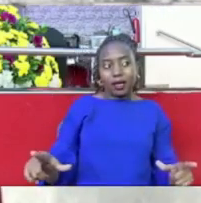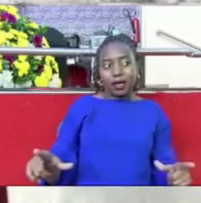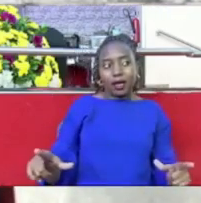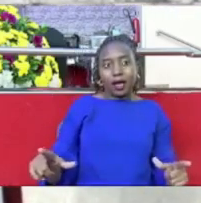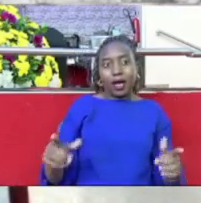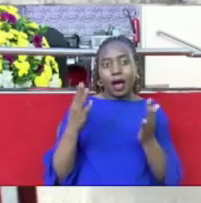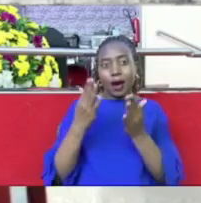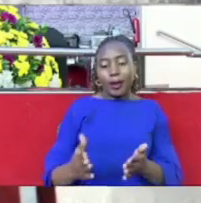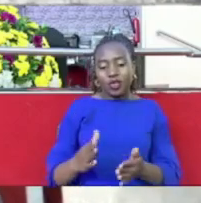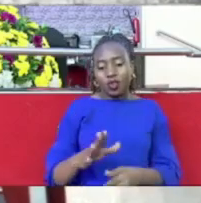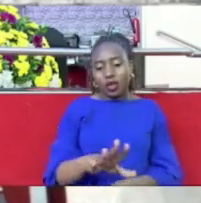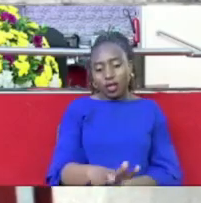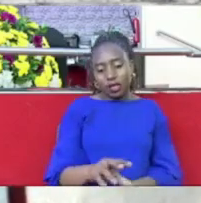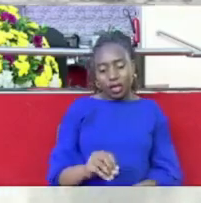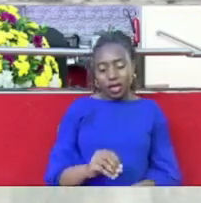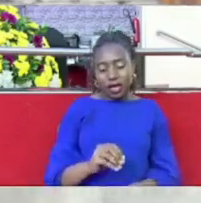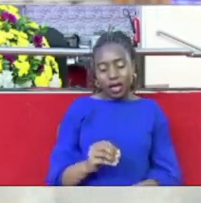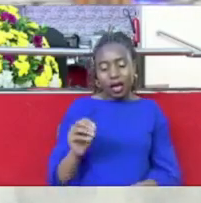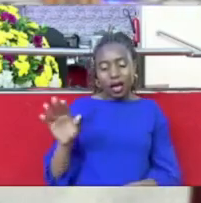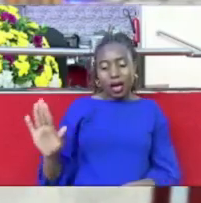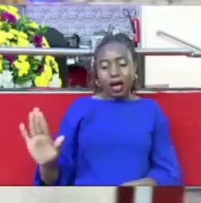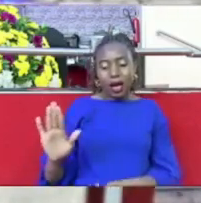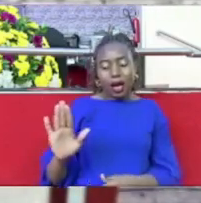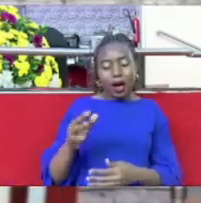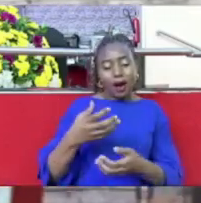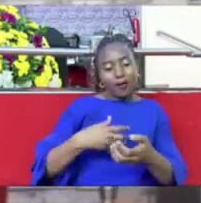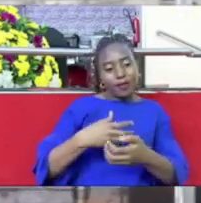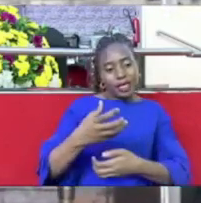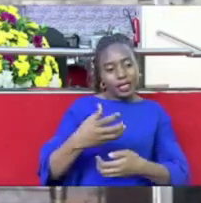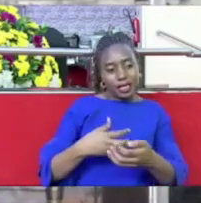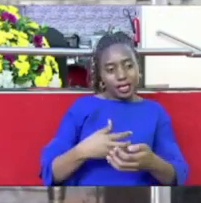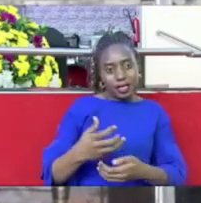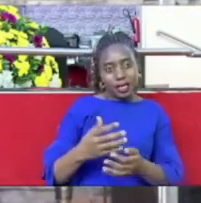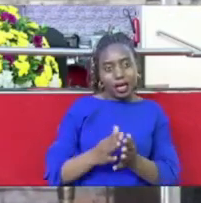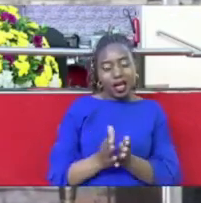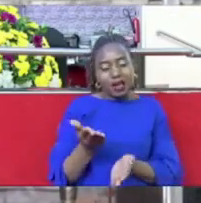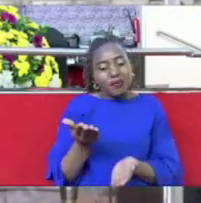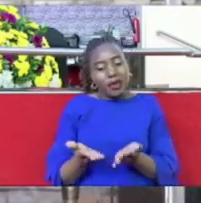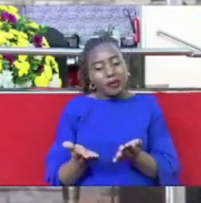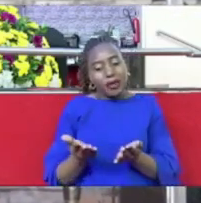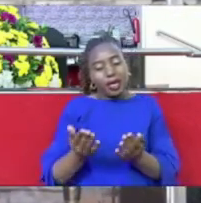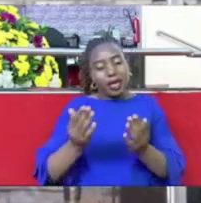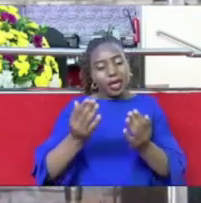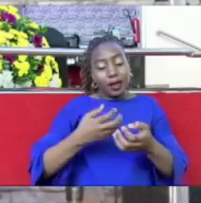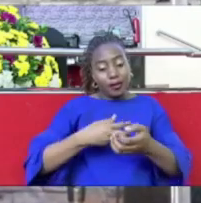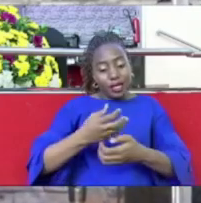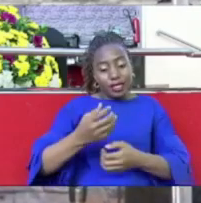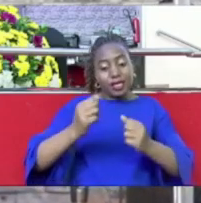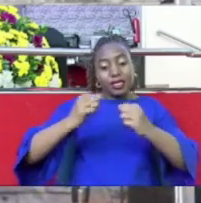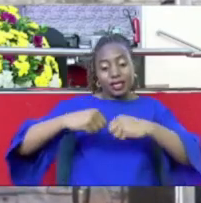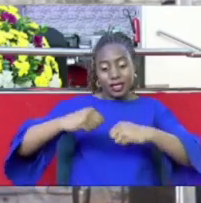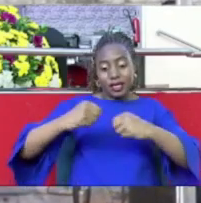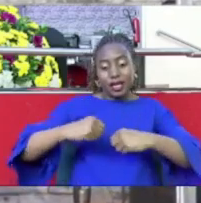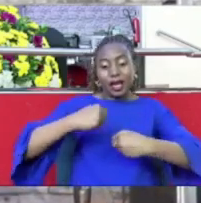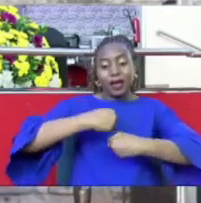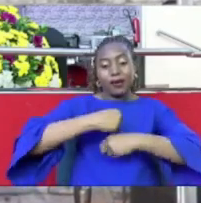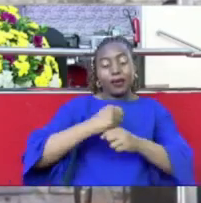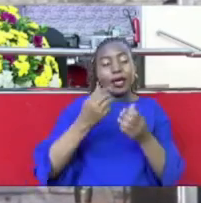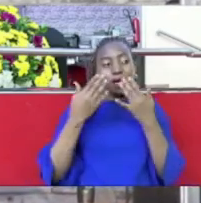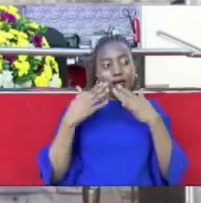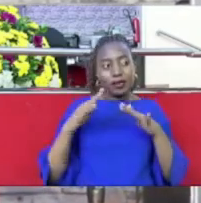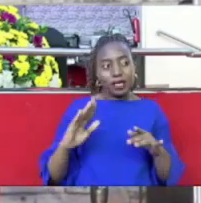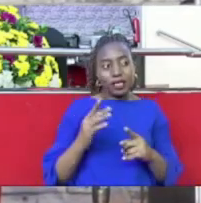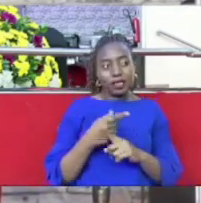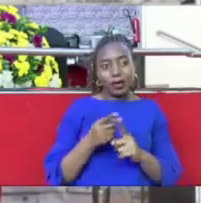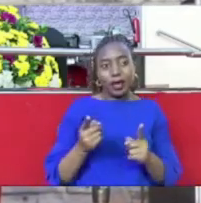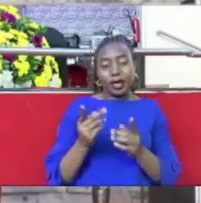his business. Yawezekana mtu alikuwa amechukua sehemu ya biashara. They entered a business deal, wakaingia kwenye makubaliano ya kibiashara. But somebody shortcut